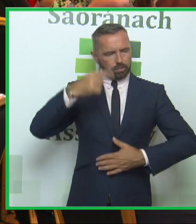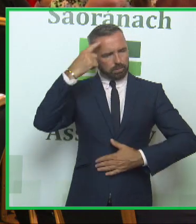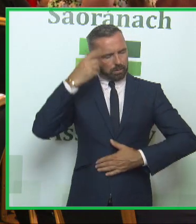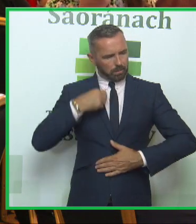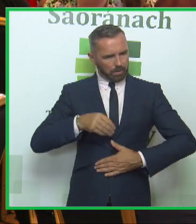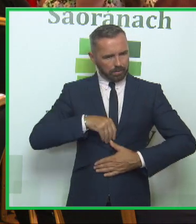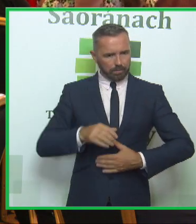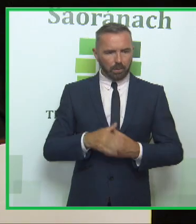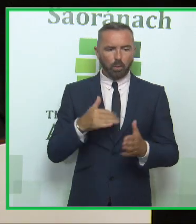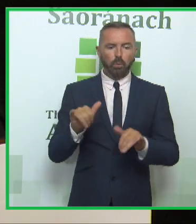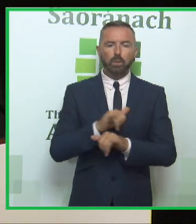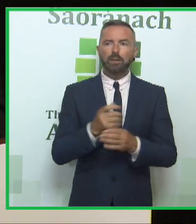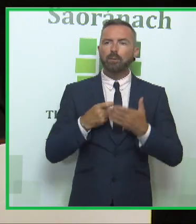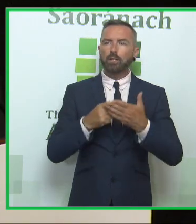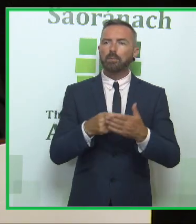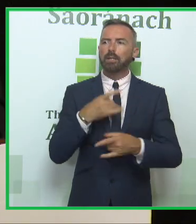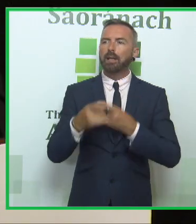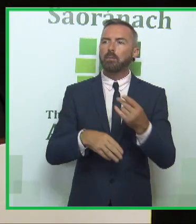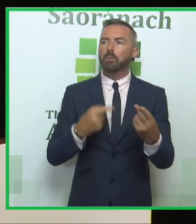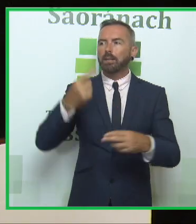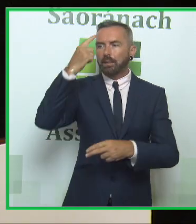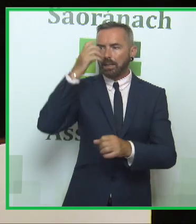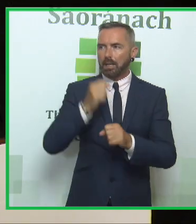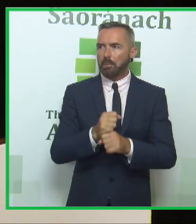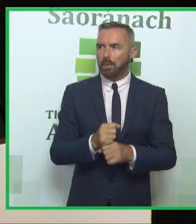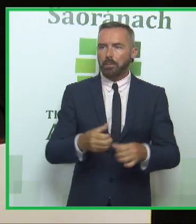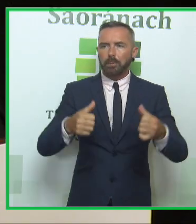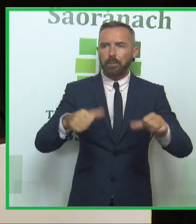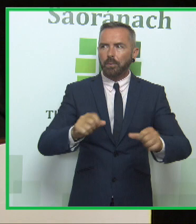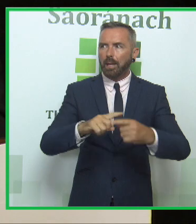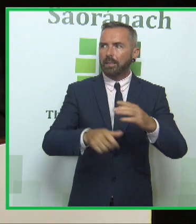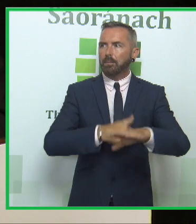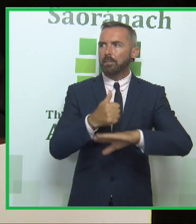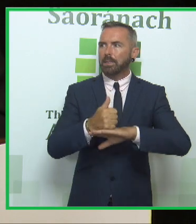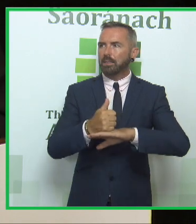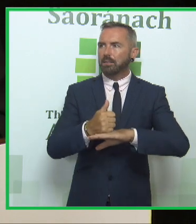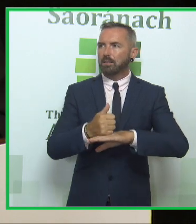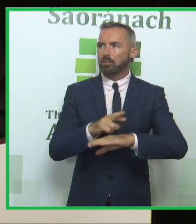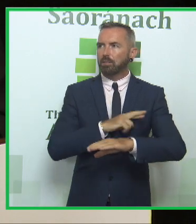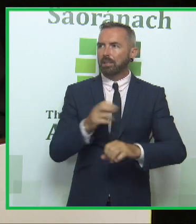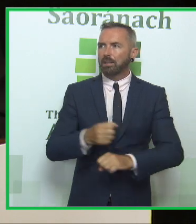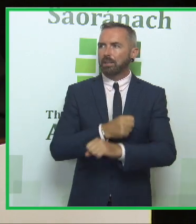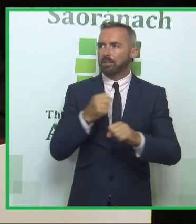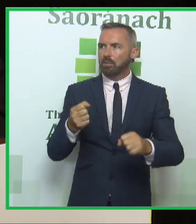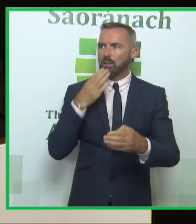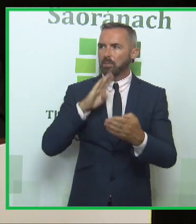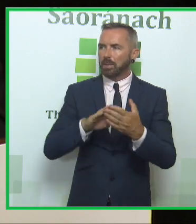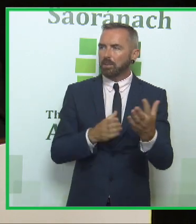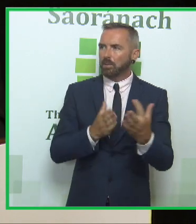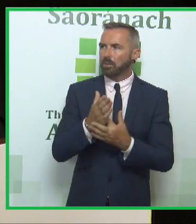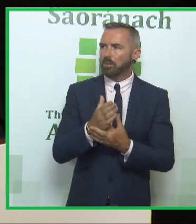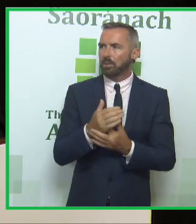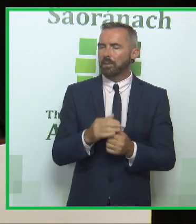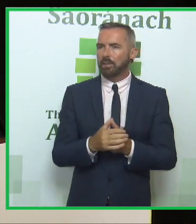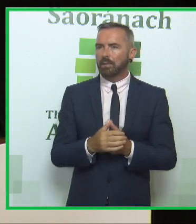whatever our recommendations come, we need to be thinking about execution and implementation. So very strong piece coming through there. I think the equal